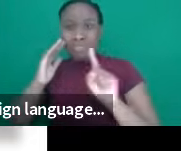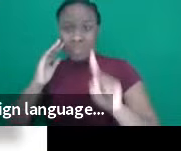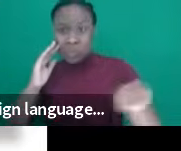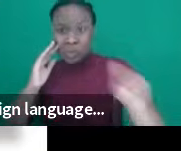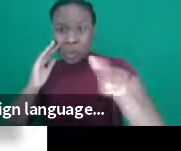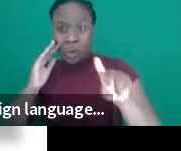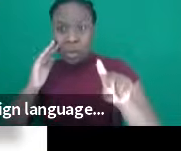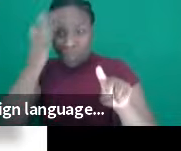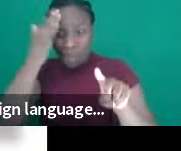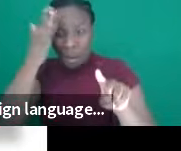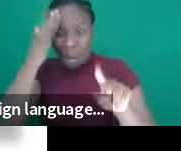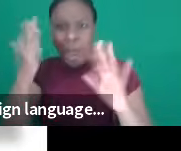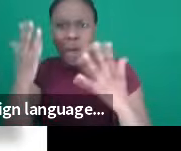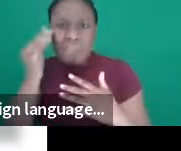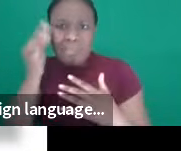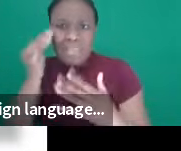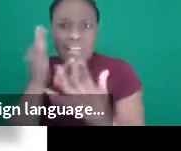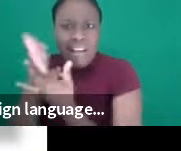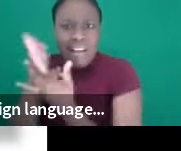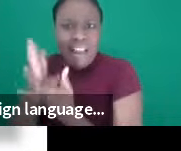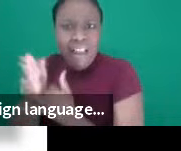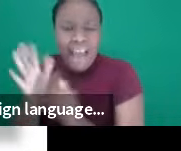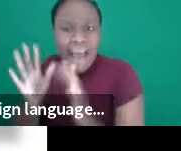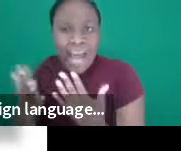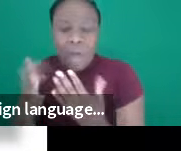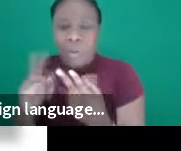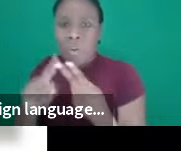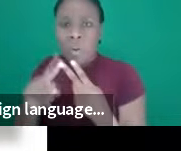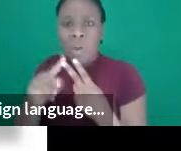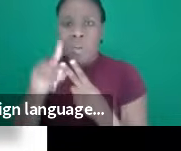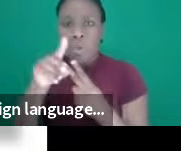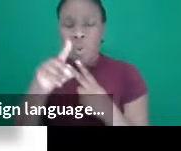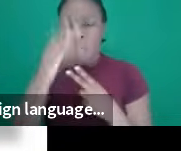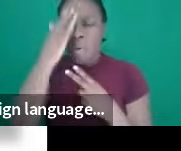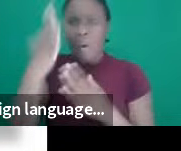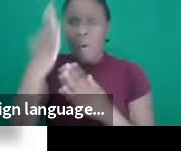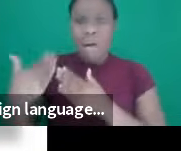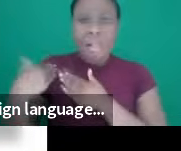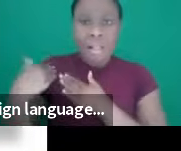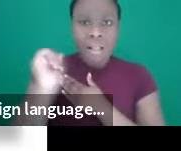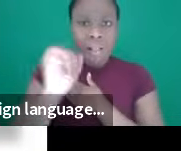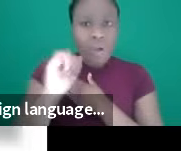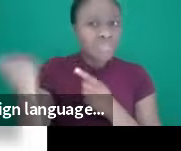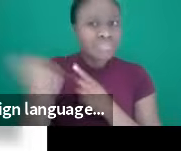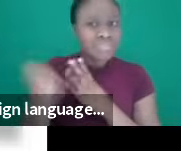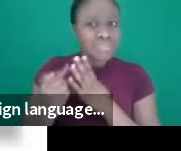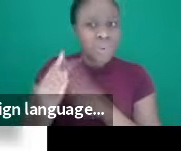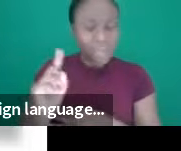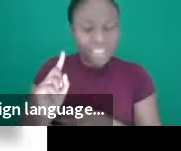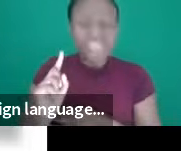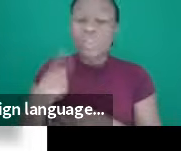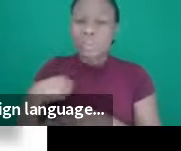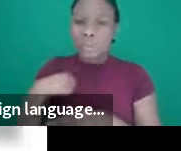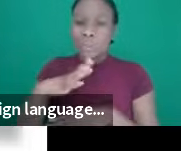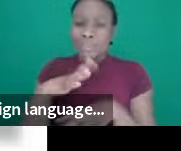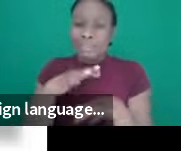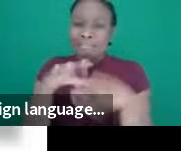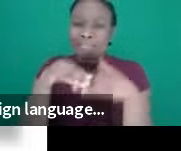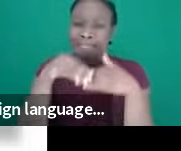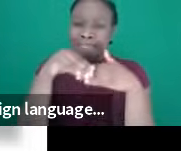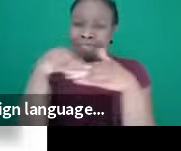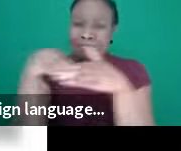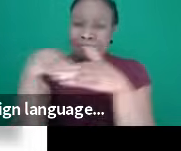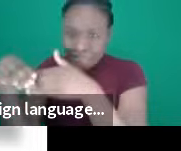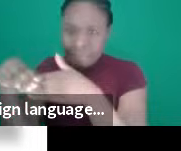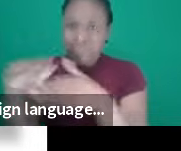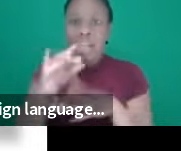tax information and processes so that you can be compliant. And some retrospection and reflection that